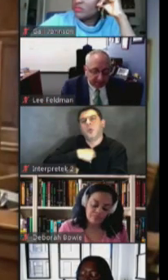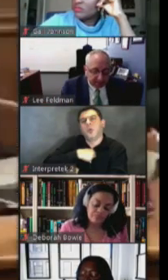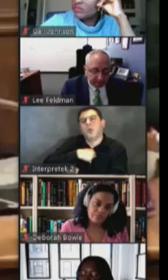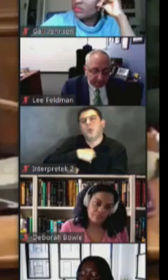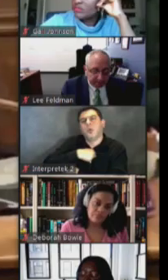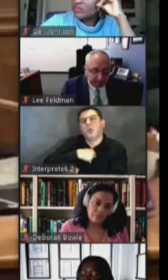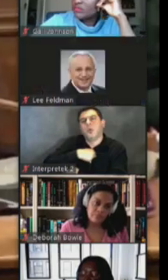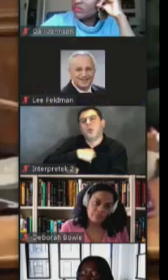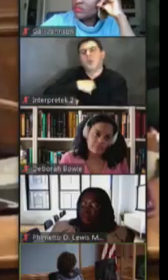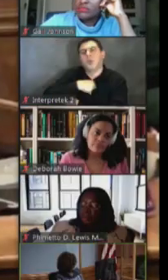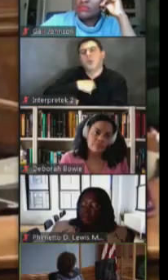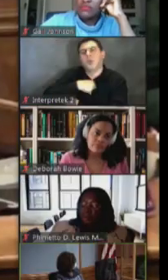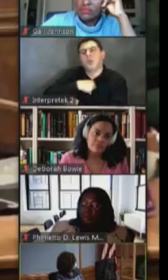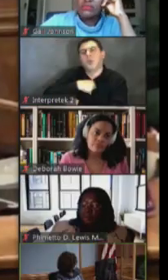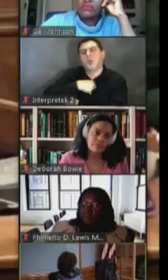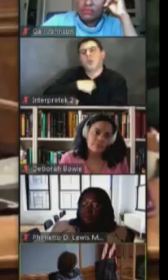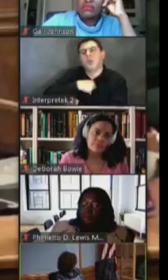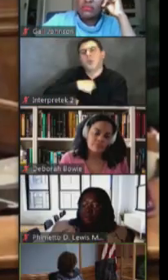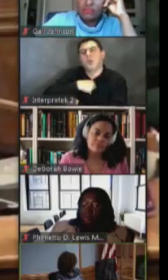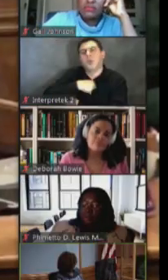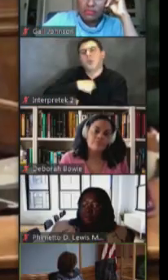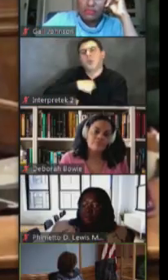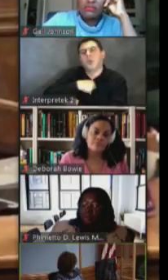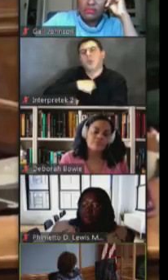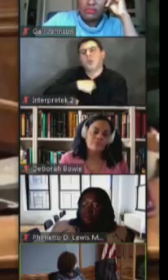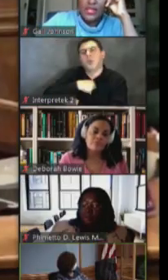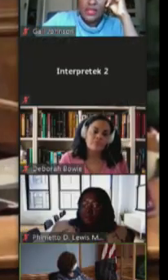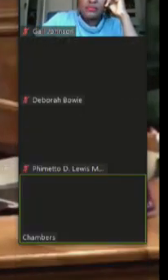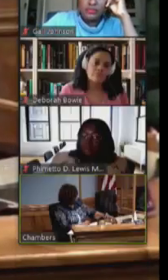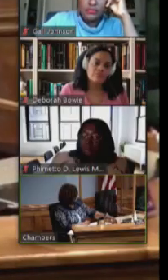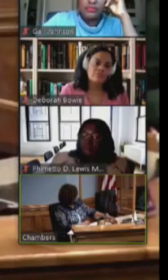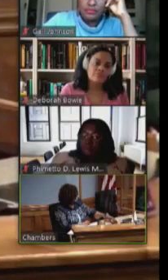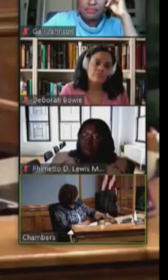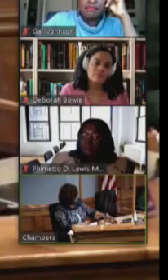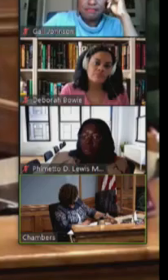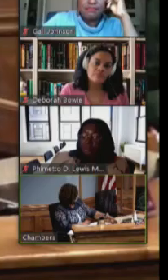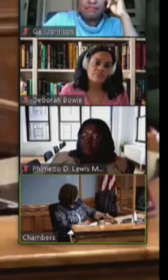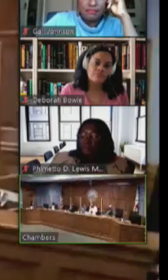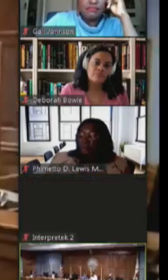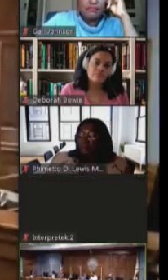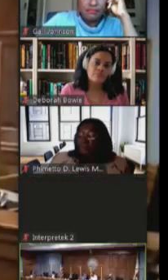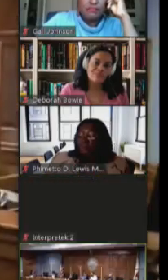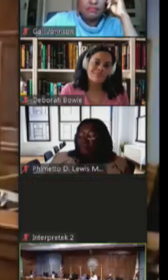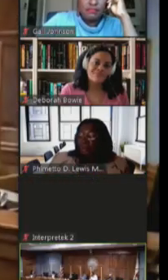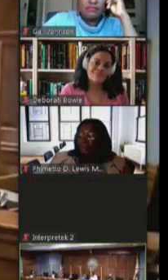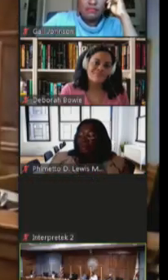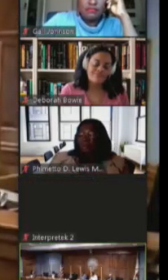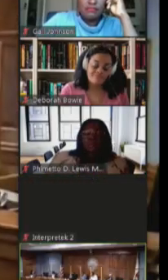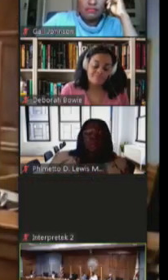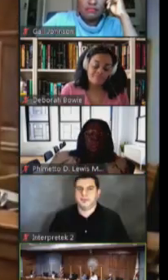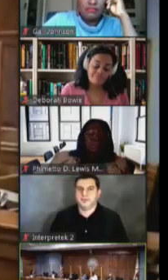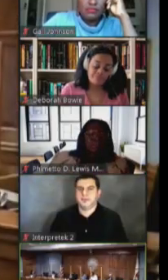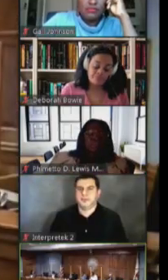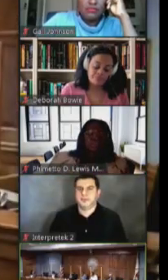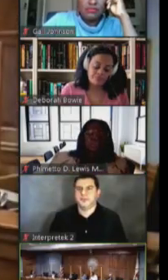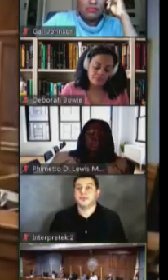to acknowledging that we've received this report. Is that fine? Acknowledging we received it? Sure. I say accept it, but yeah.